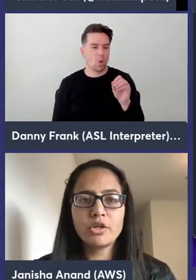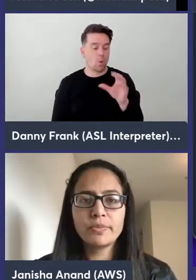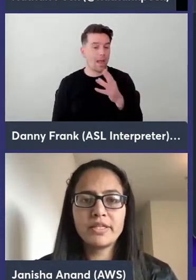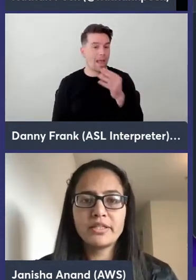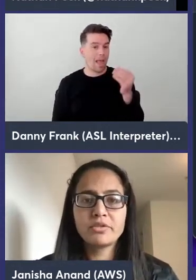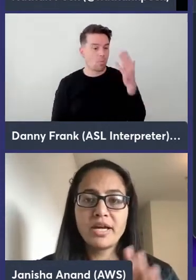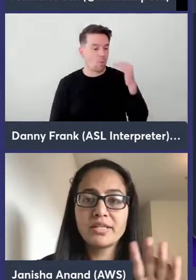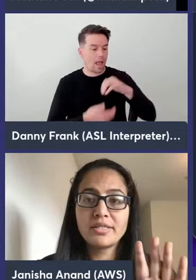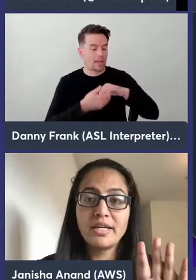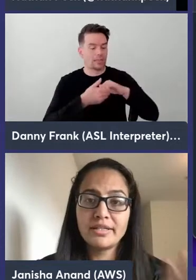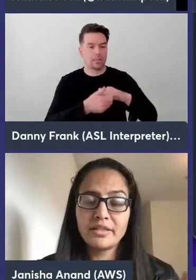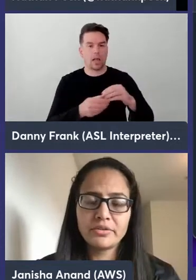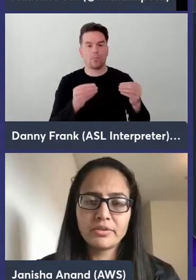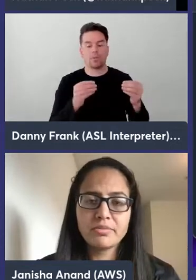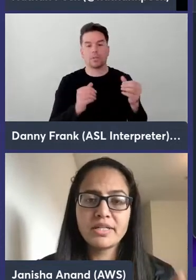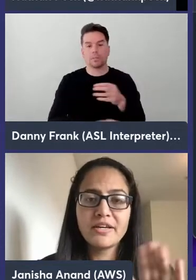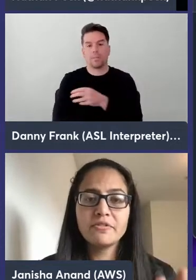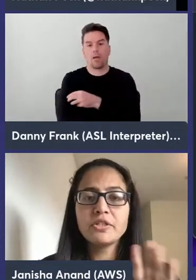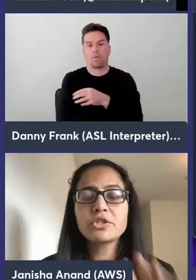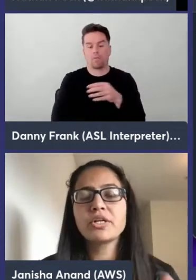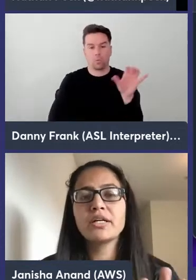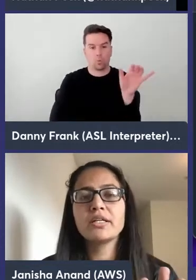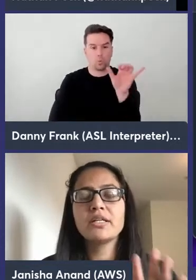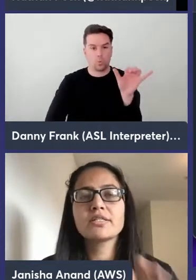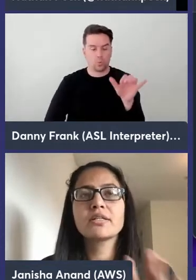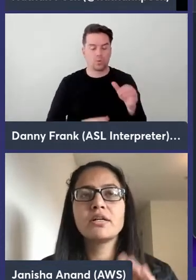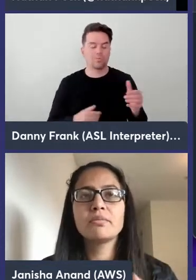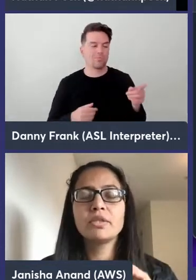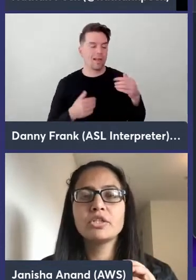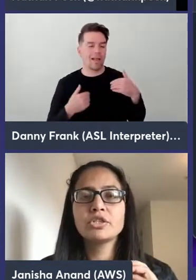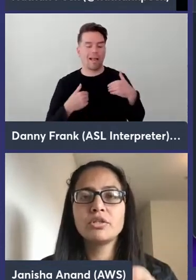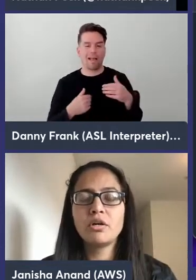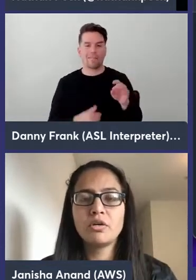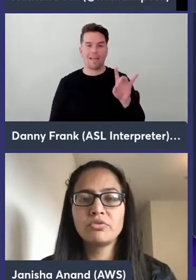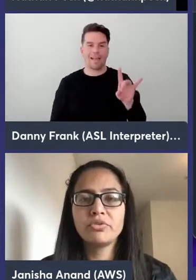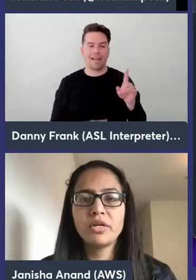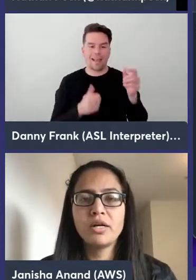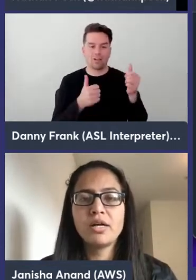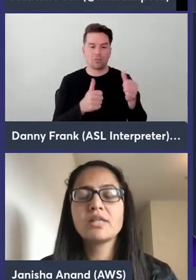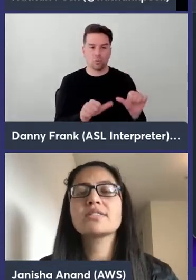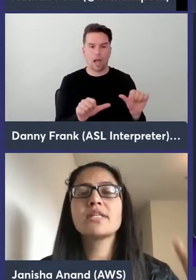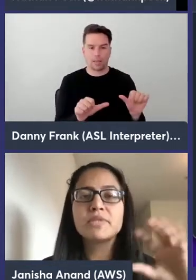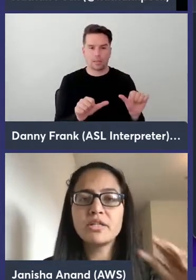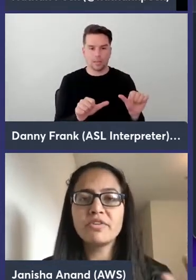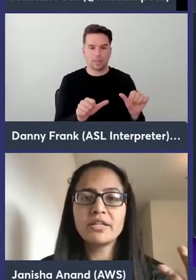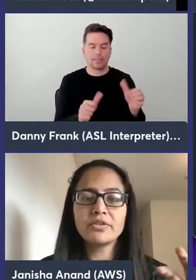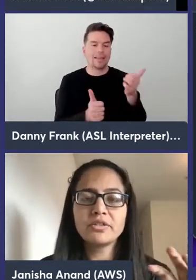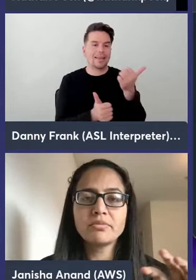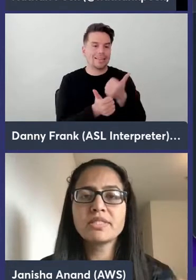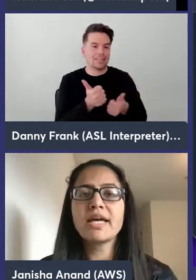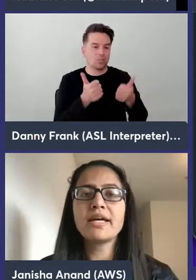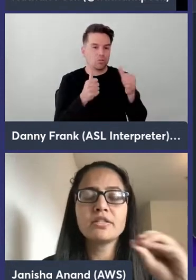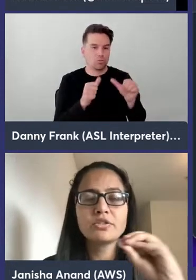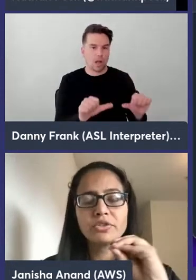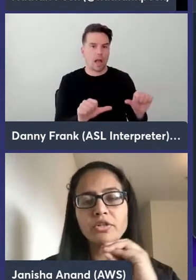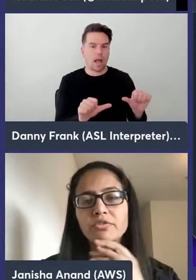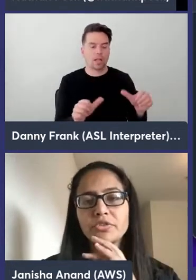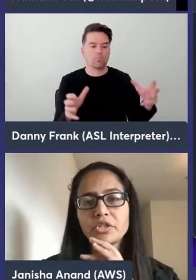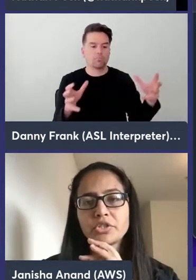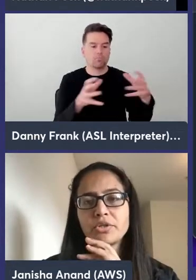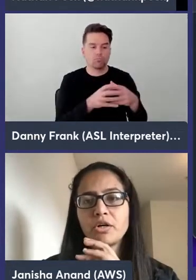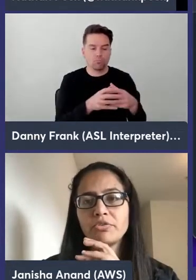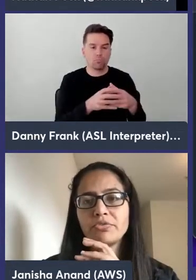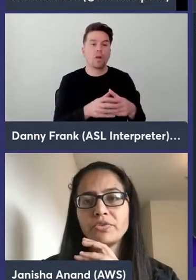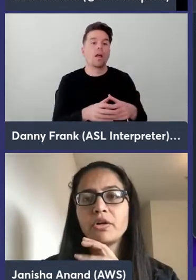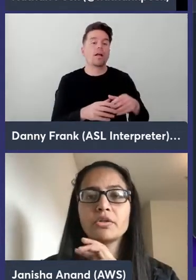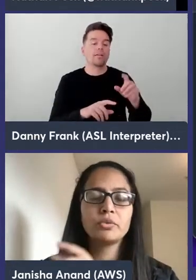within Autopilot, you has 8 algorithms, and every trial is a combination of a subset of algorithms and a different